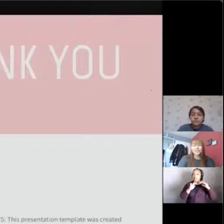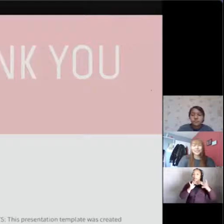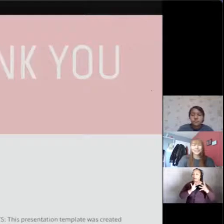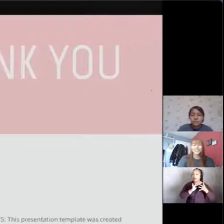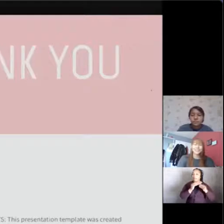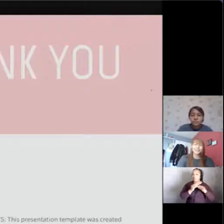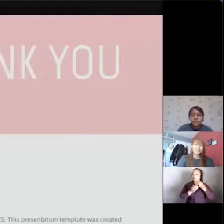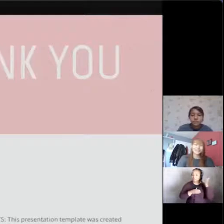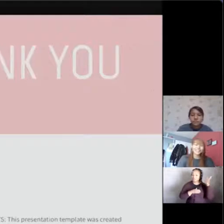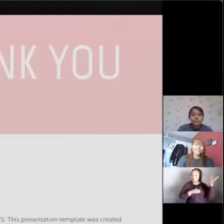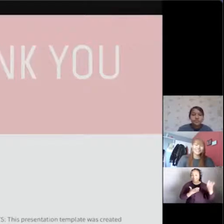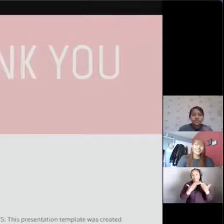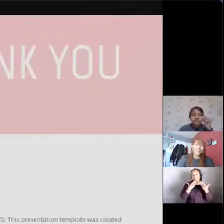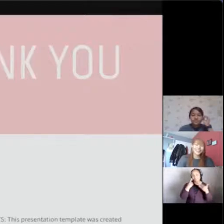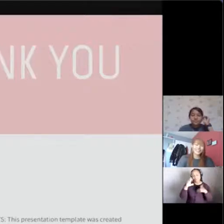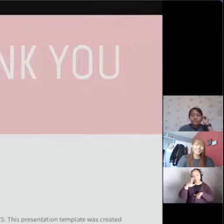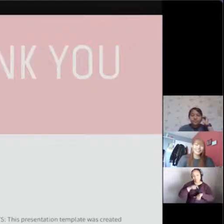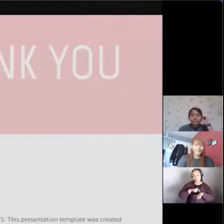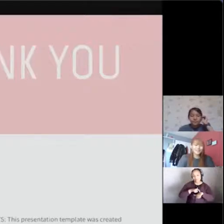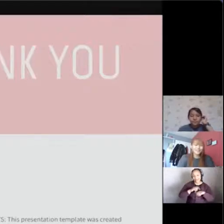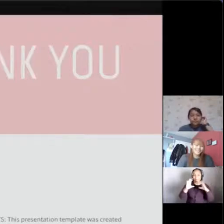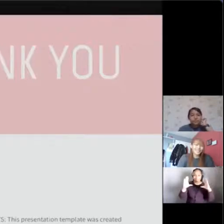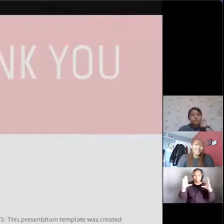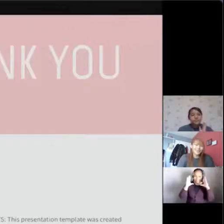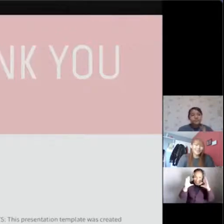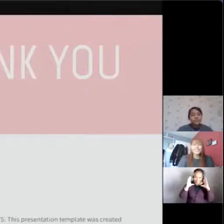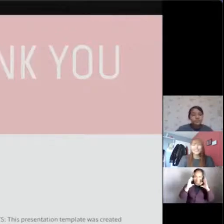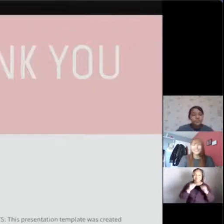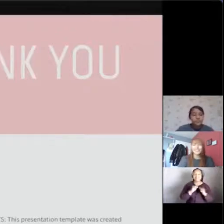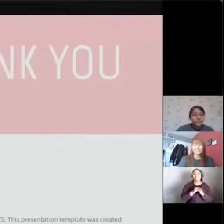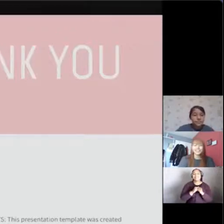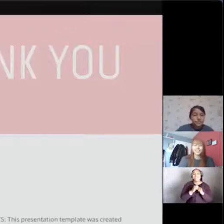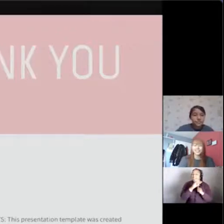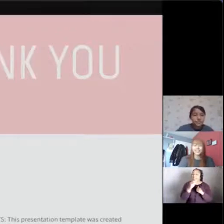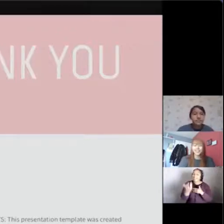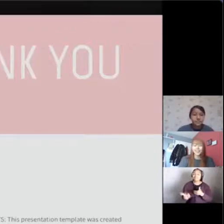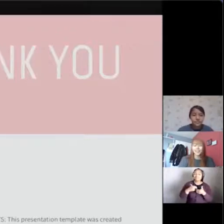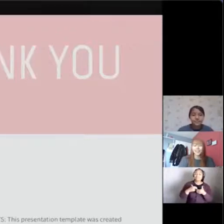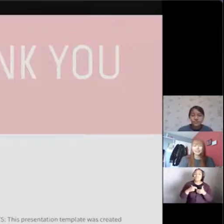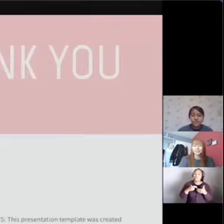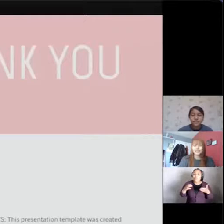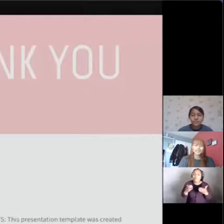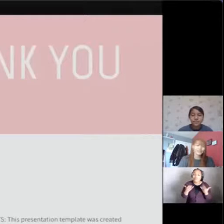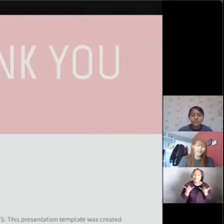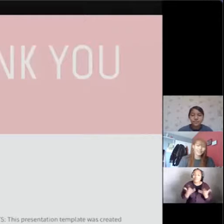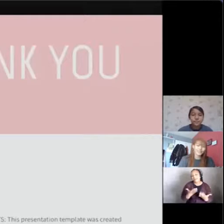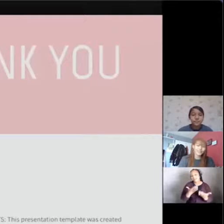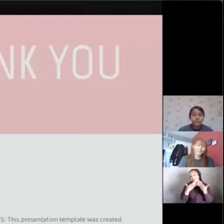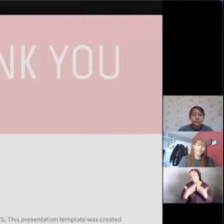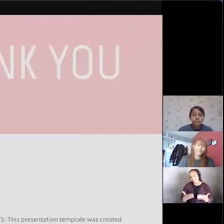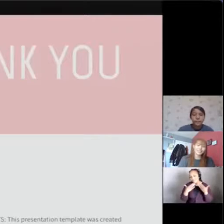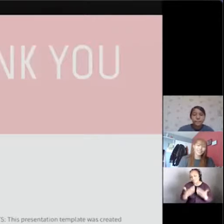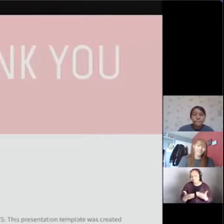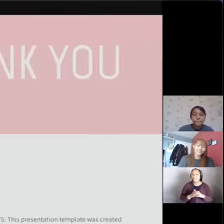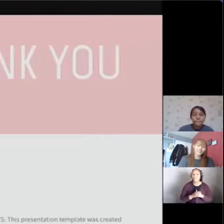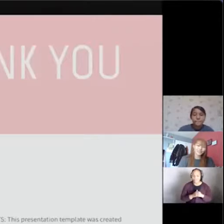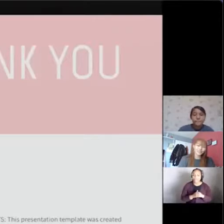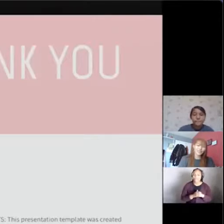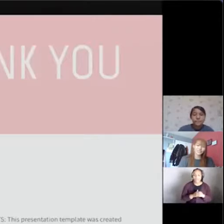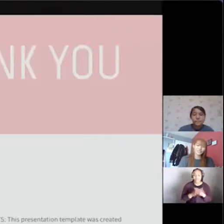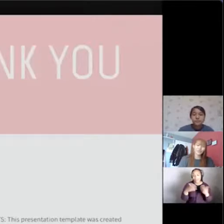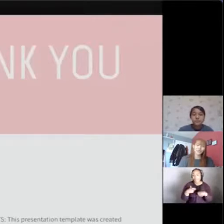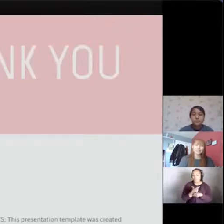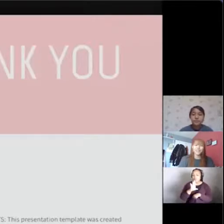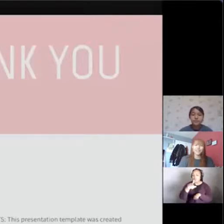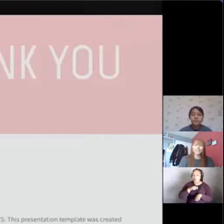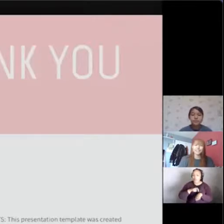so much for your time and attention, and for just being here. I think your space and taking your time